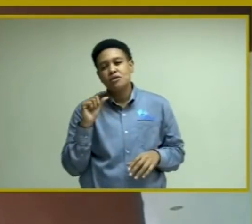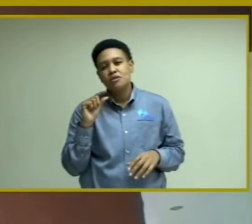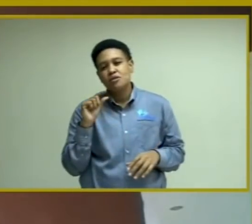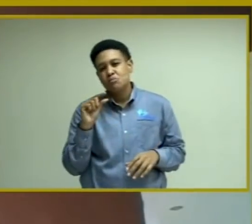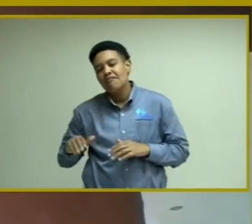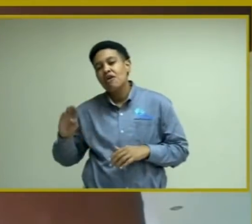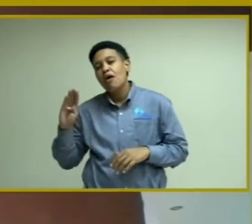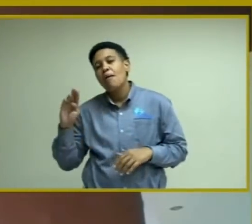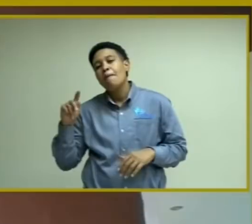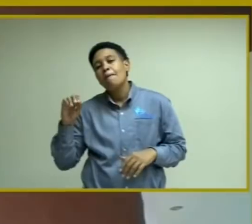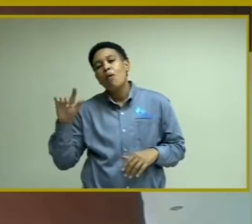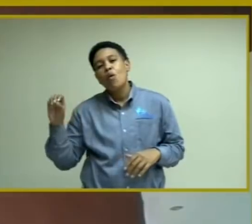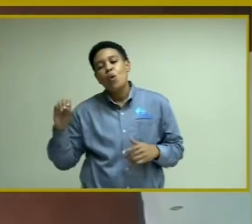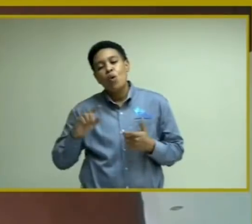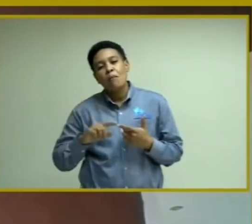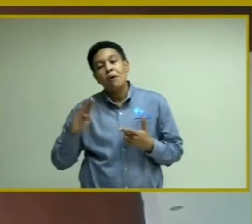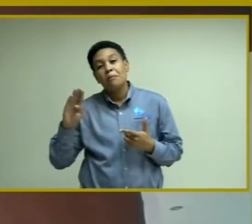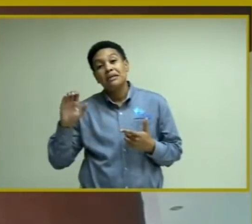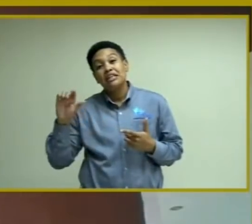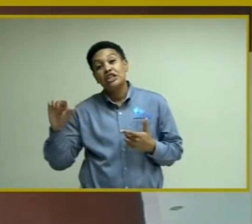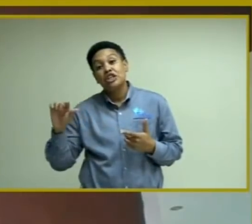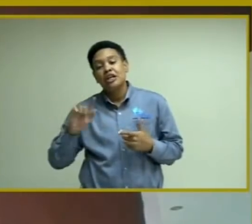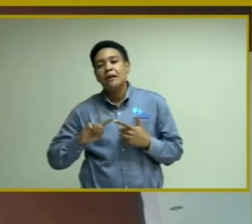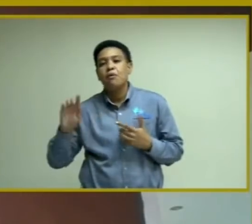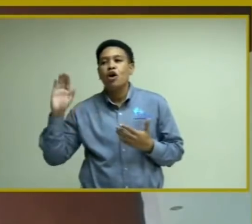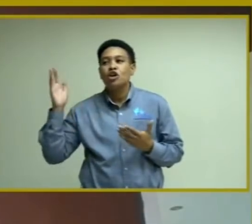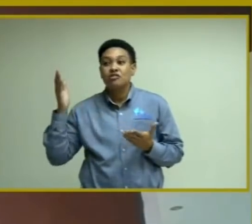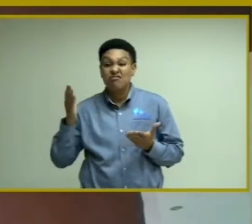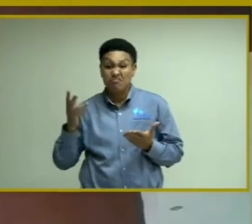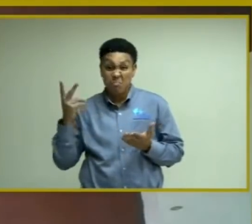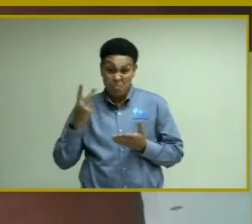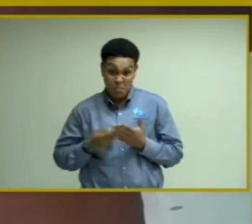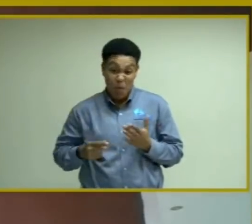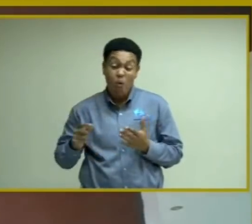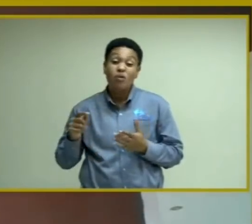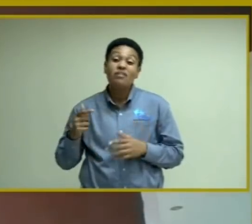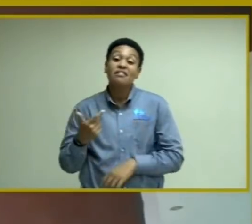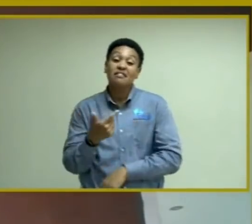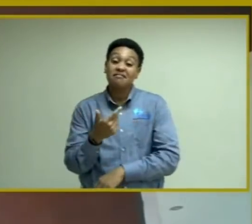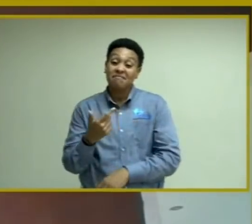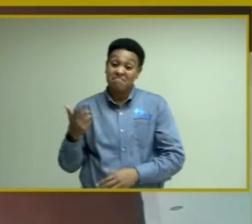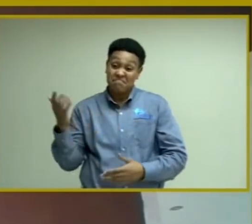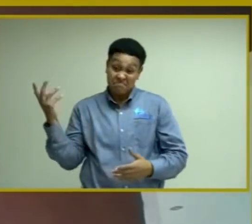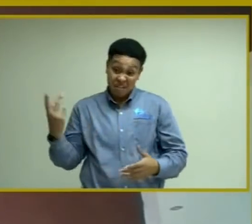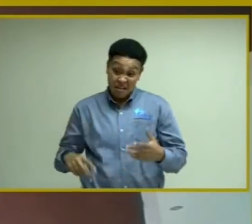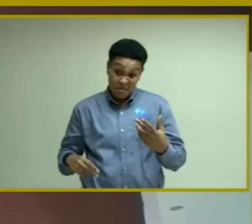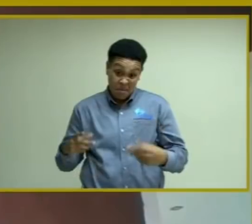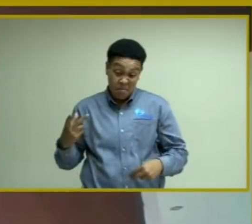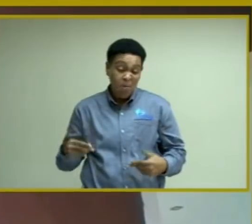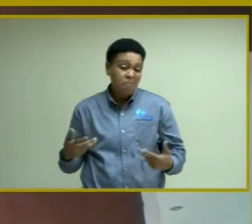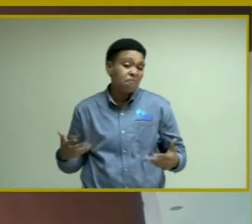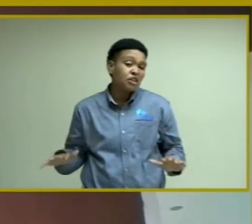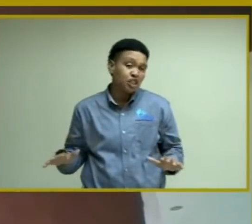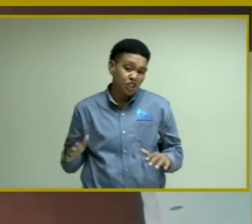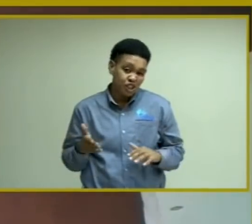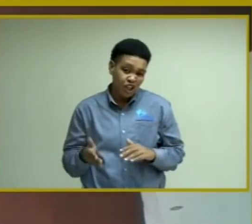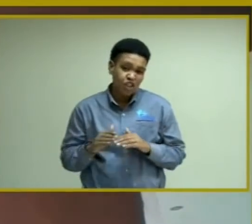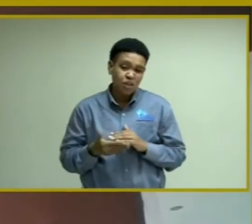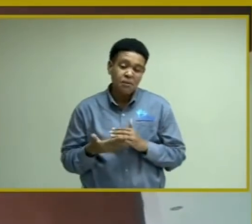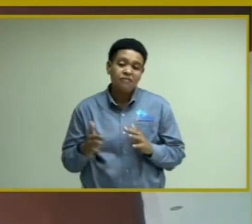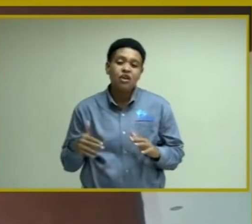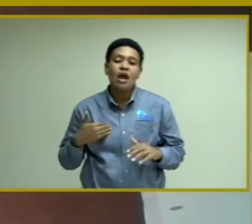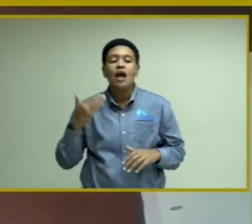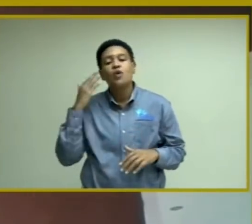the BCG vaccine. However, shipments of both vaccines have arrived in country. I know